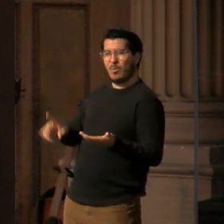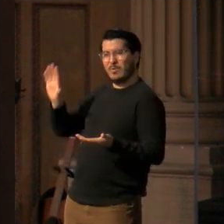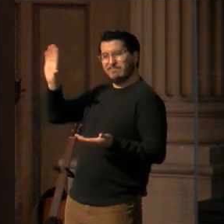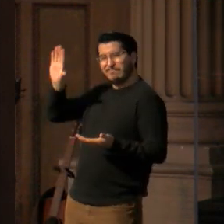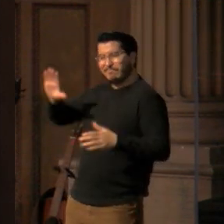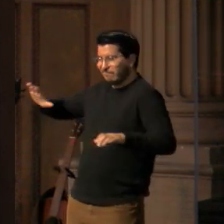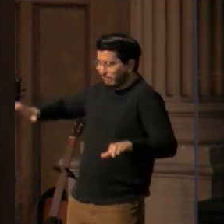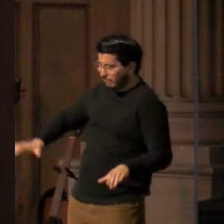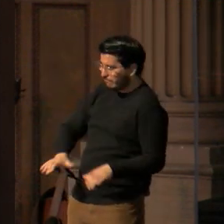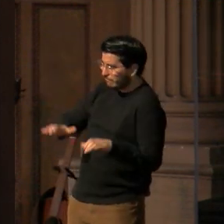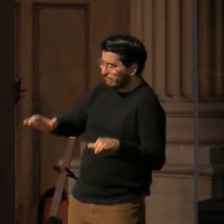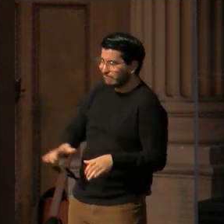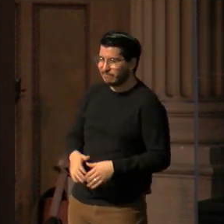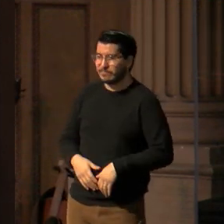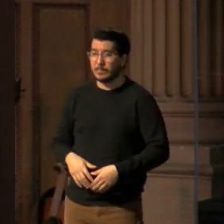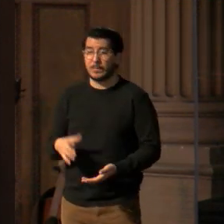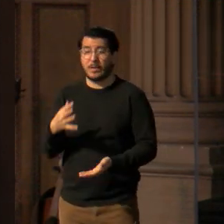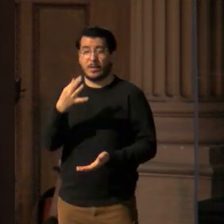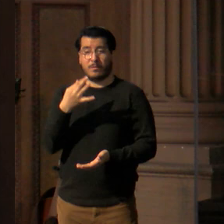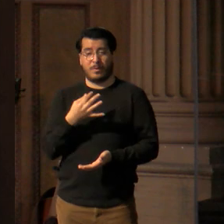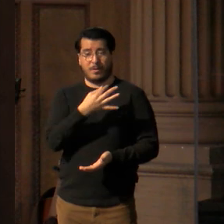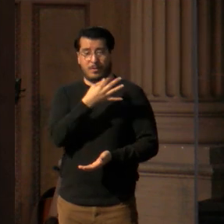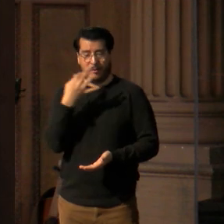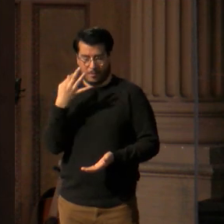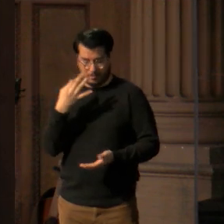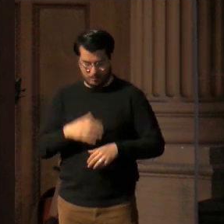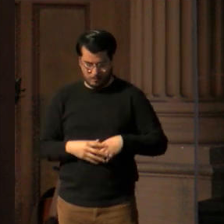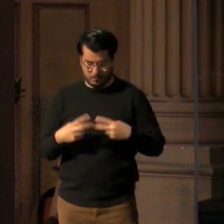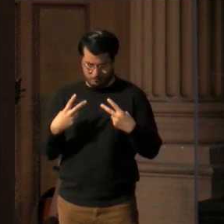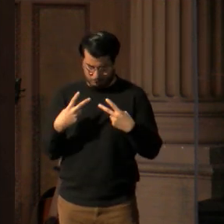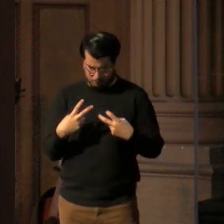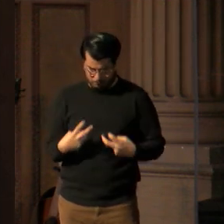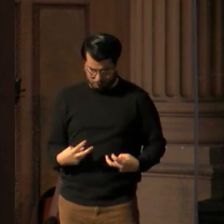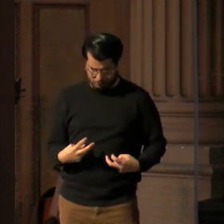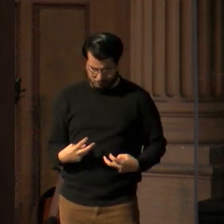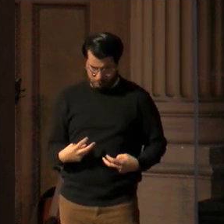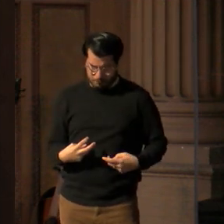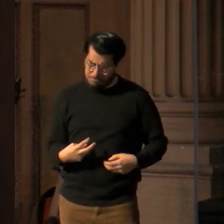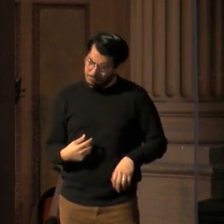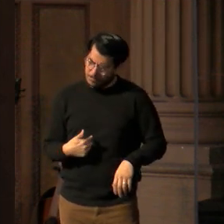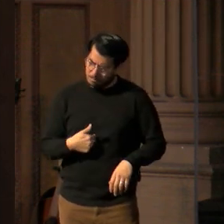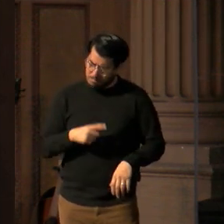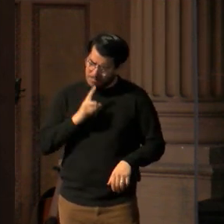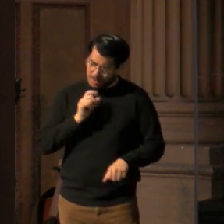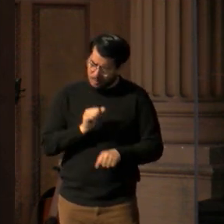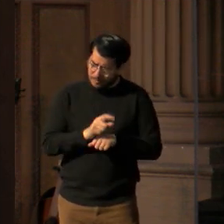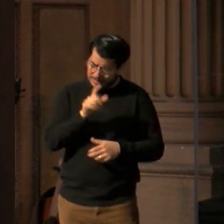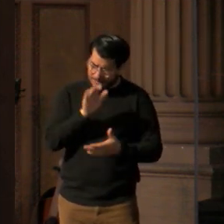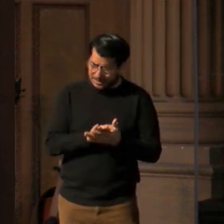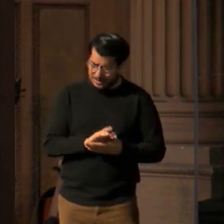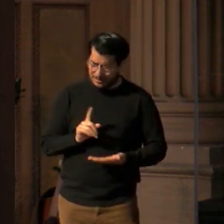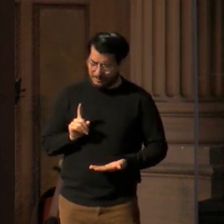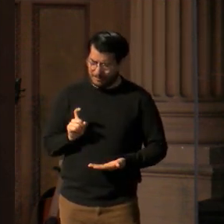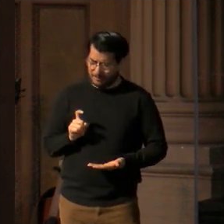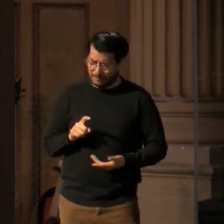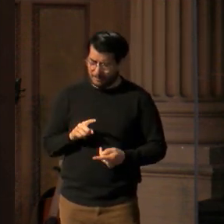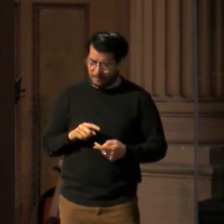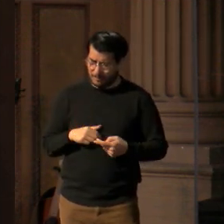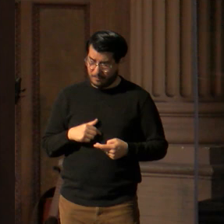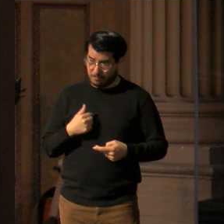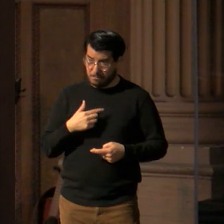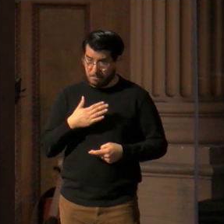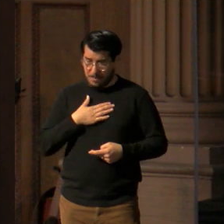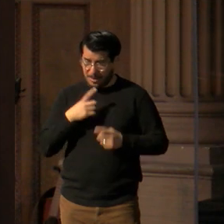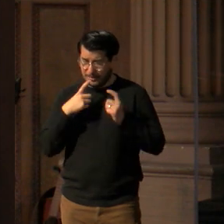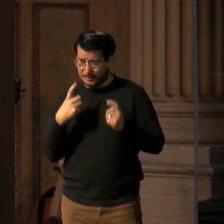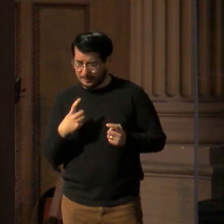We also take the Lord's supper judging ourselves. Do I believe? Have I confessed and turned from my sin?